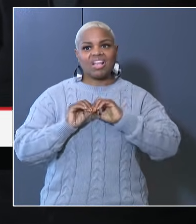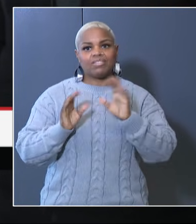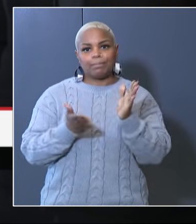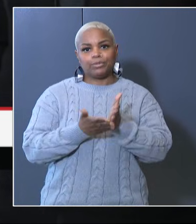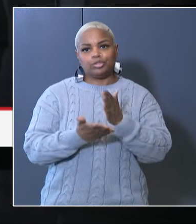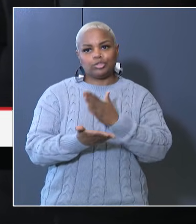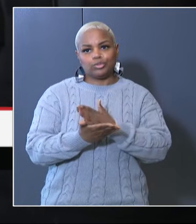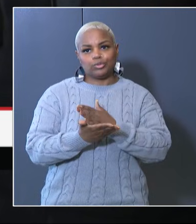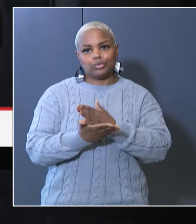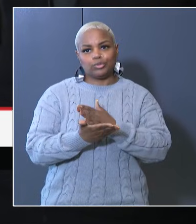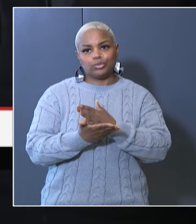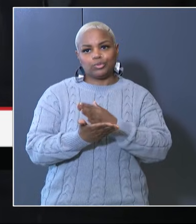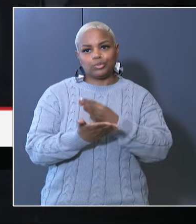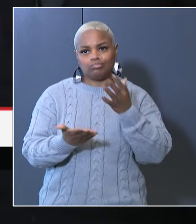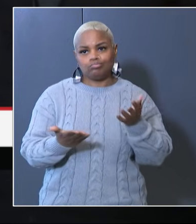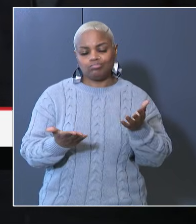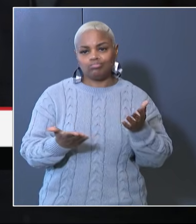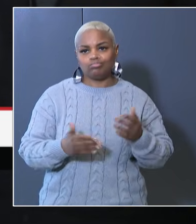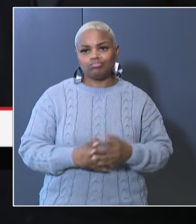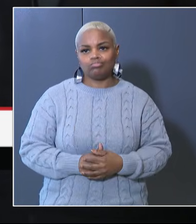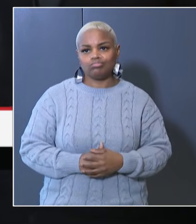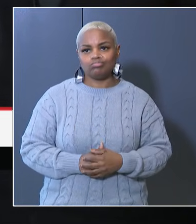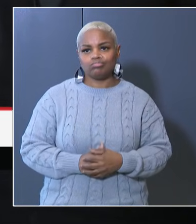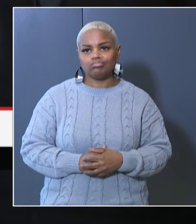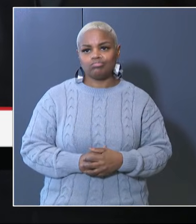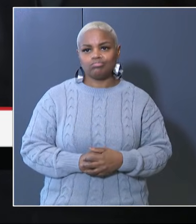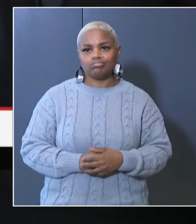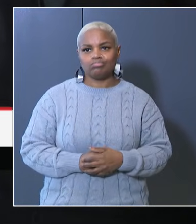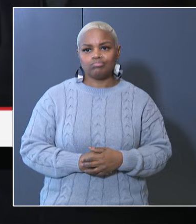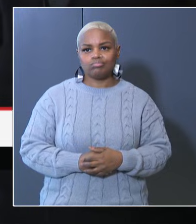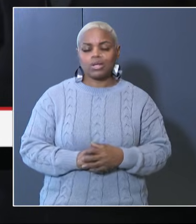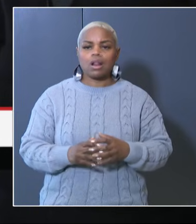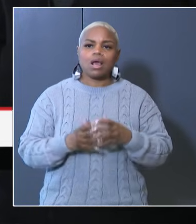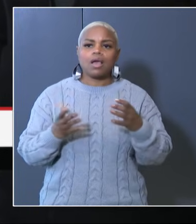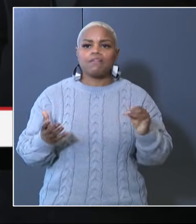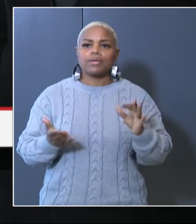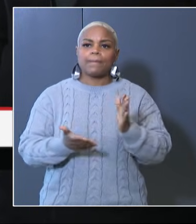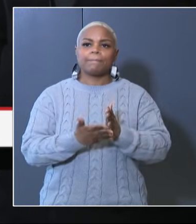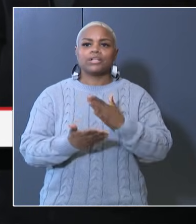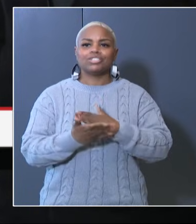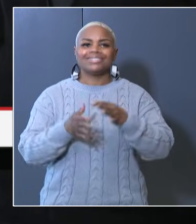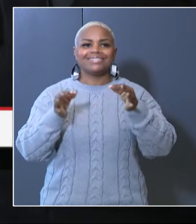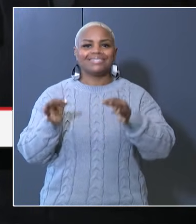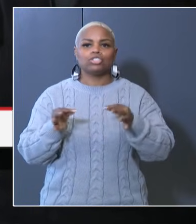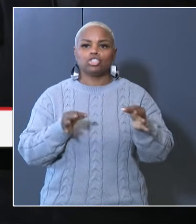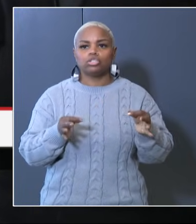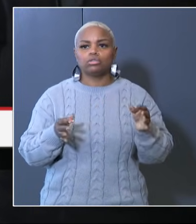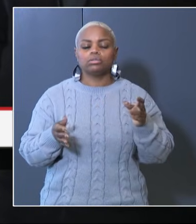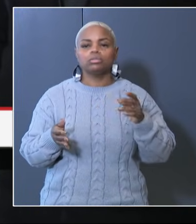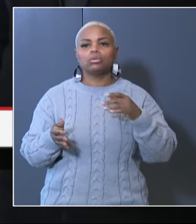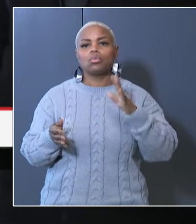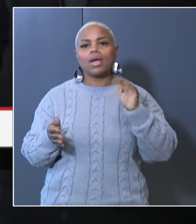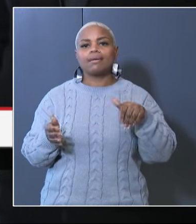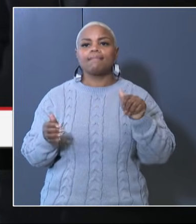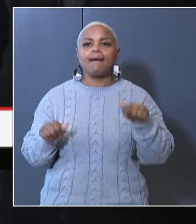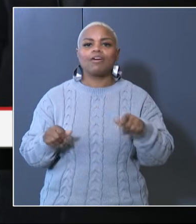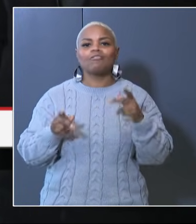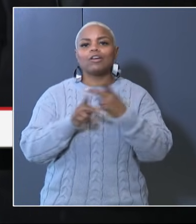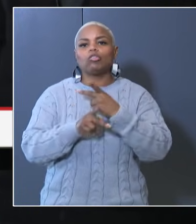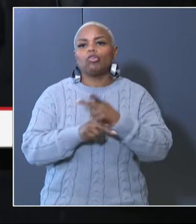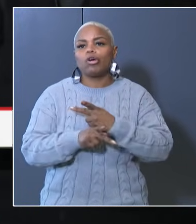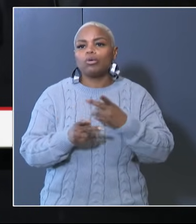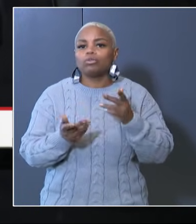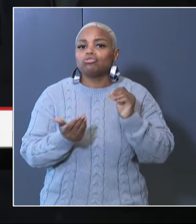can address all manners of law, including tax code changes. So we would have the ability to do that. Thank